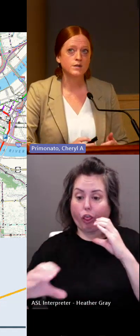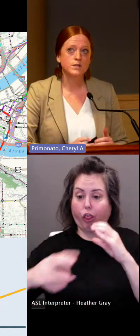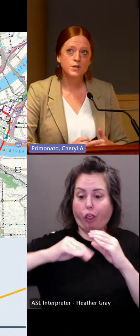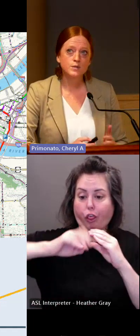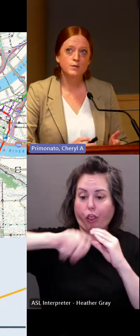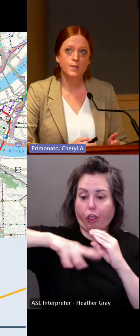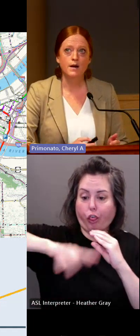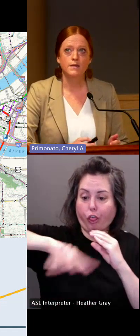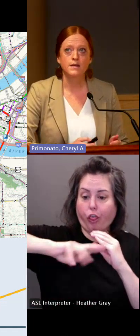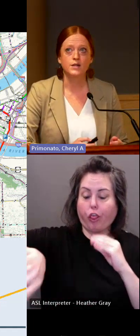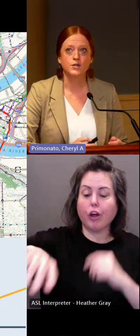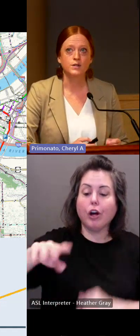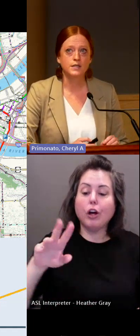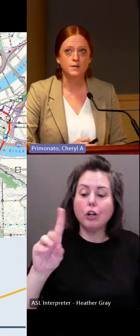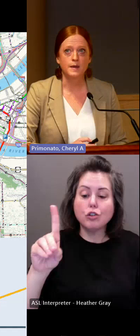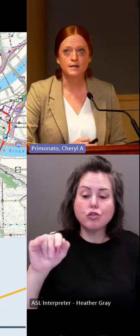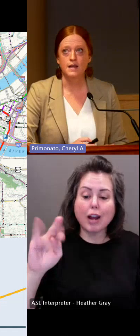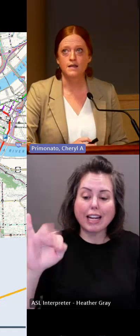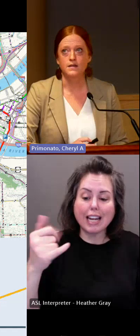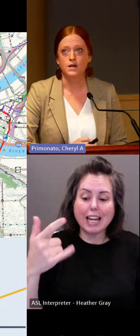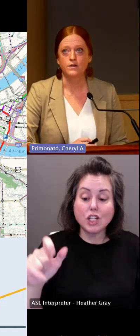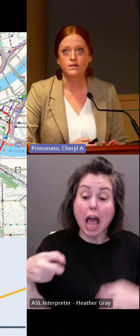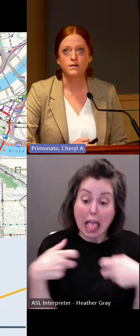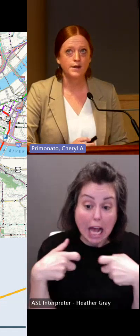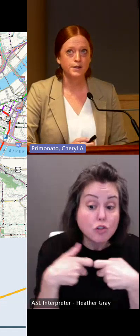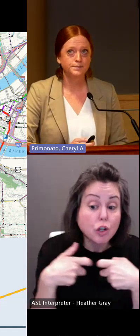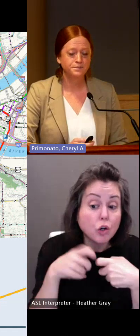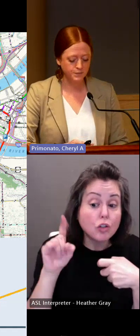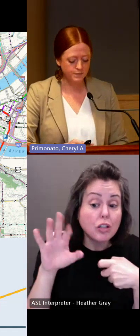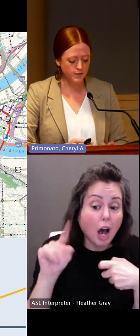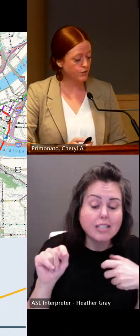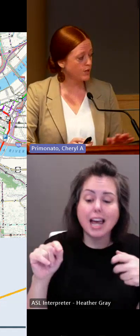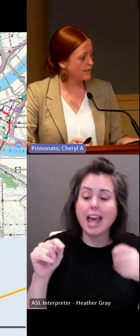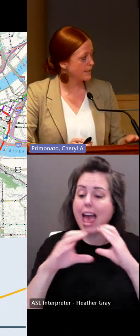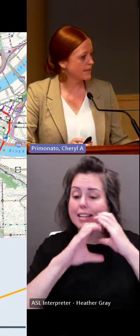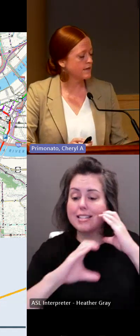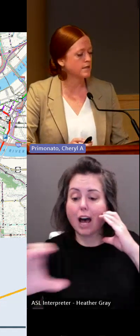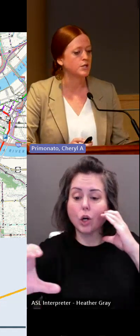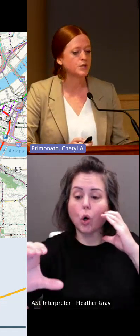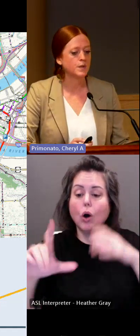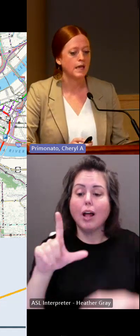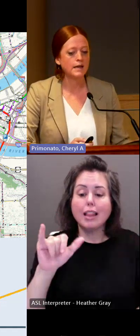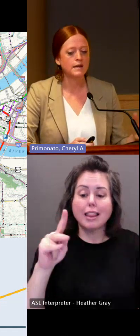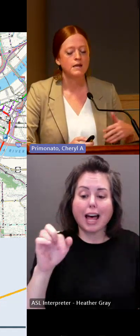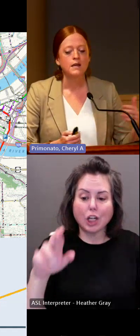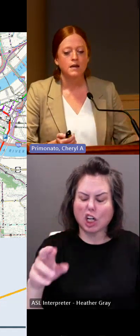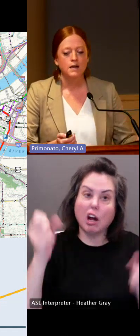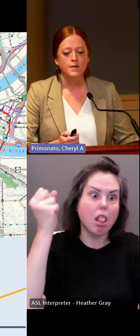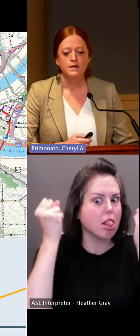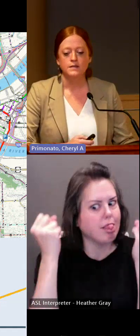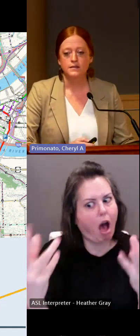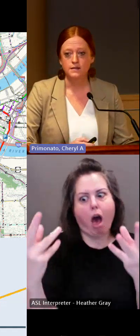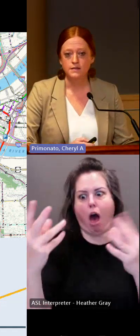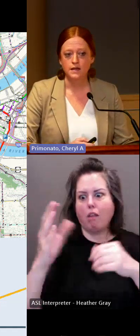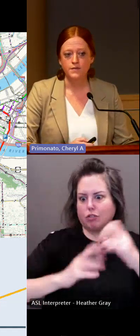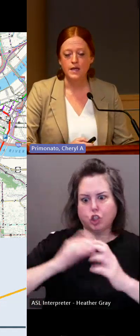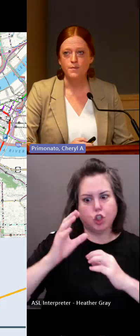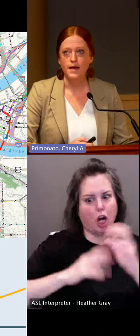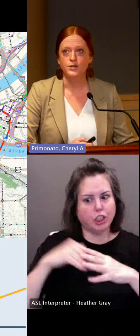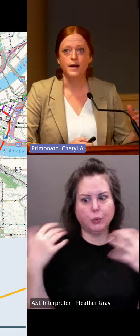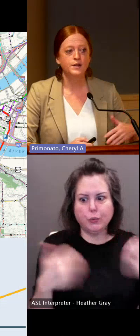while the tunnel is closed, be repairing the electrical duct banks and the tunnel liner. So trying to get done as much as we can, because this